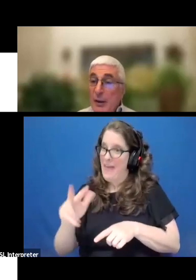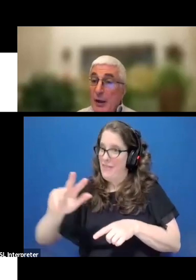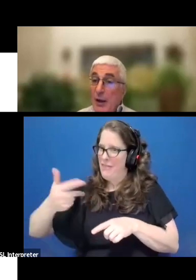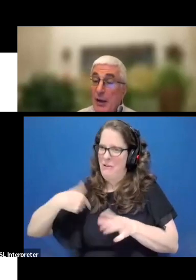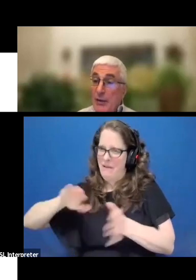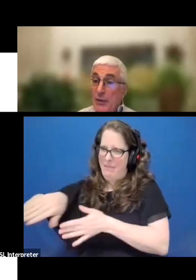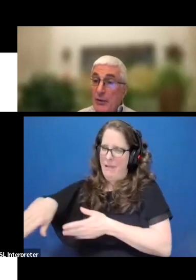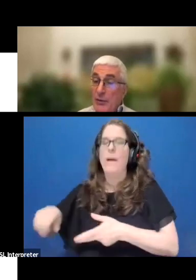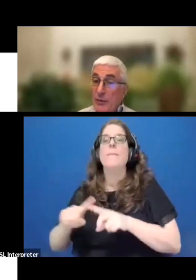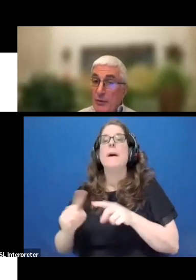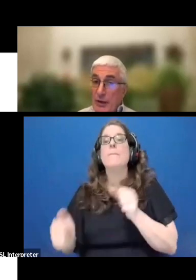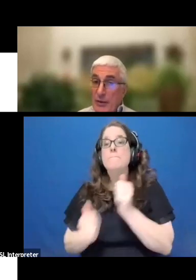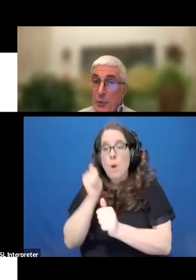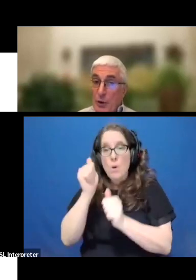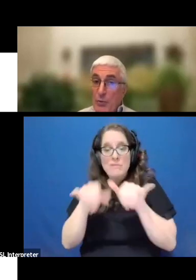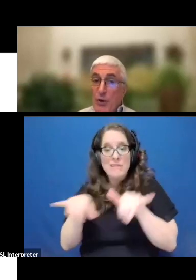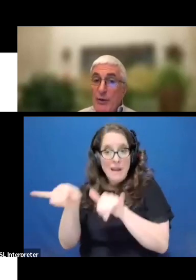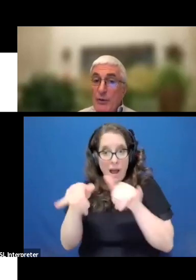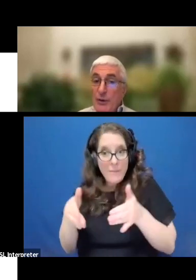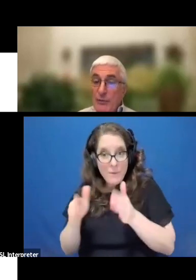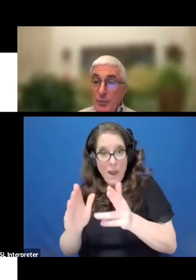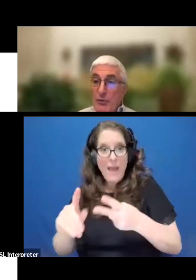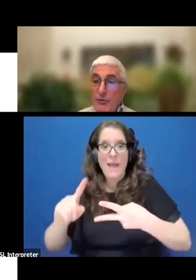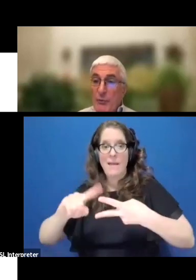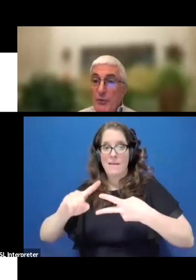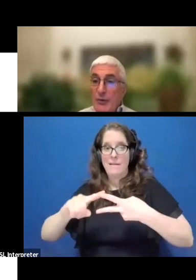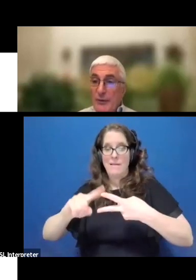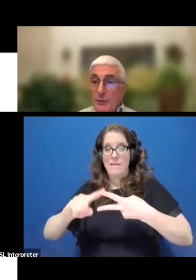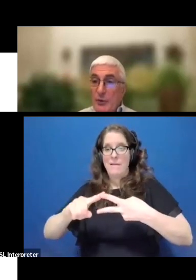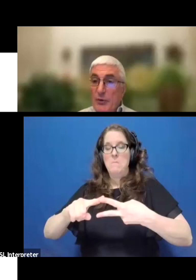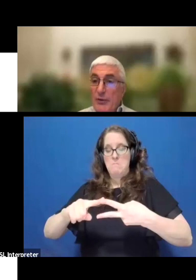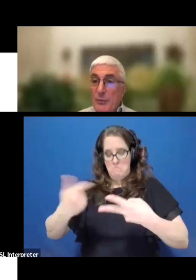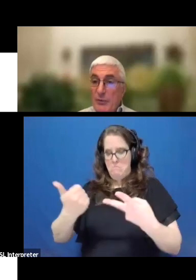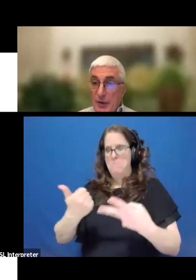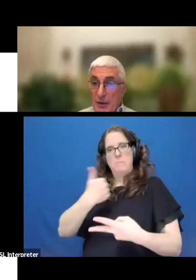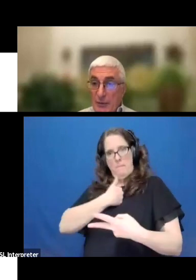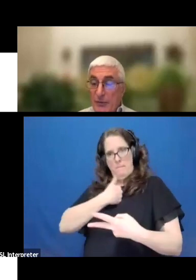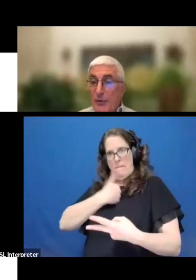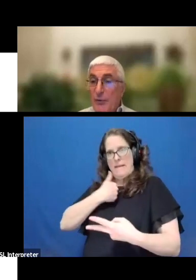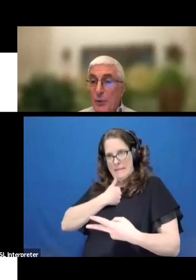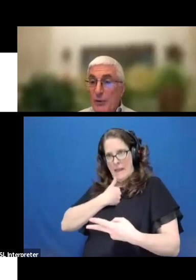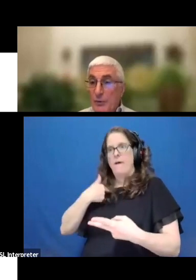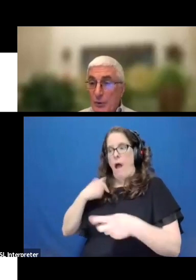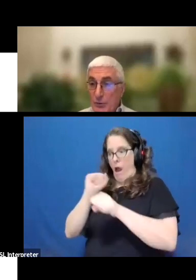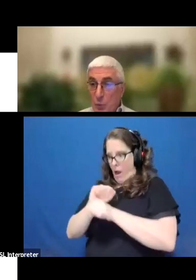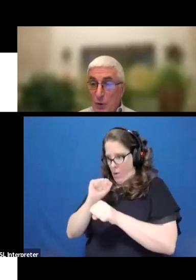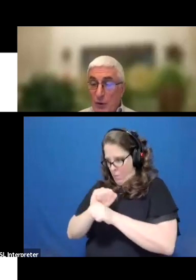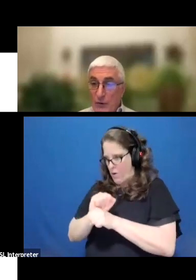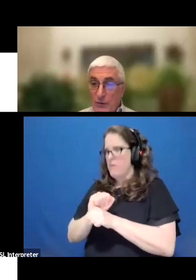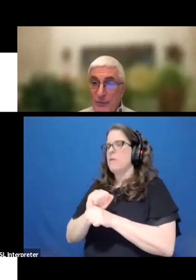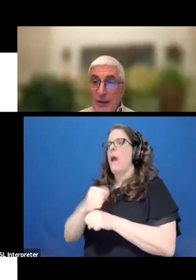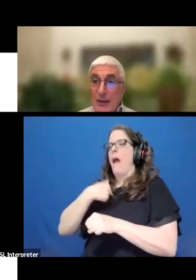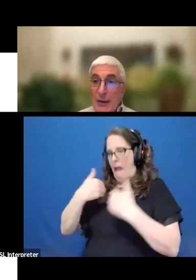are on the work record of the person with a disability themselves. They're the one who